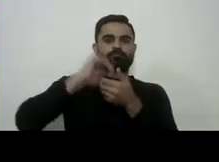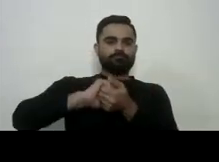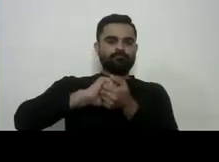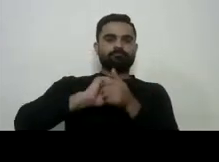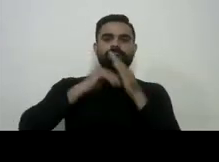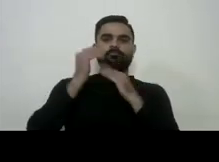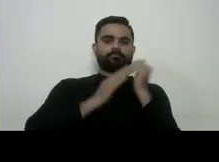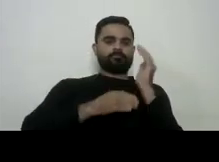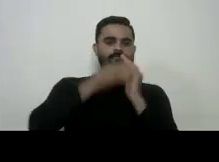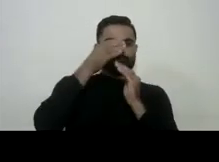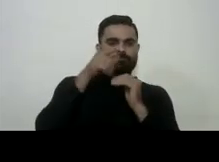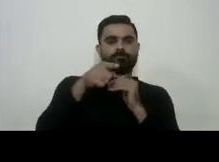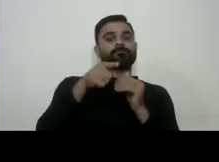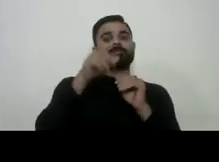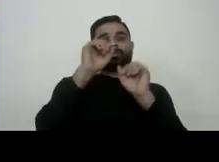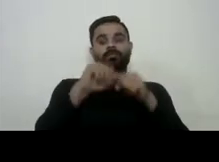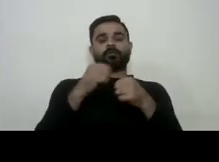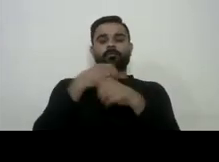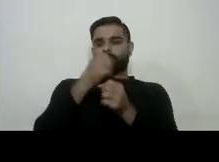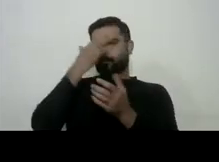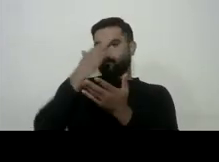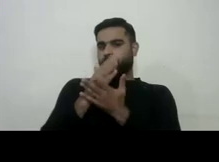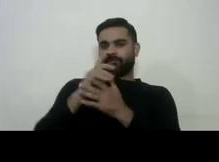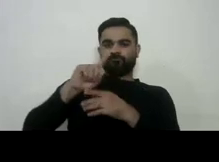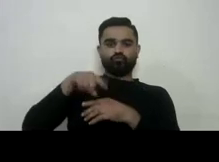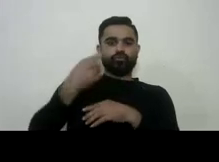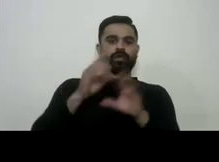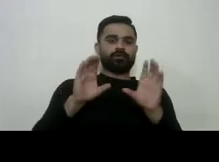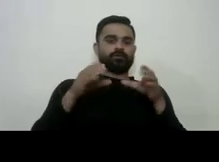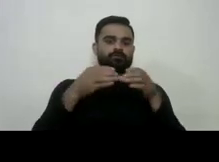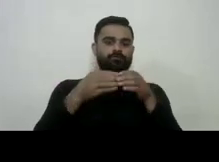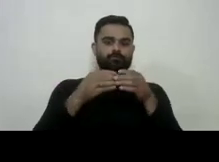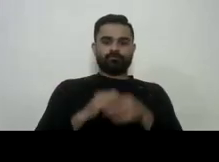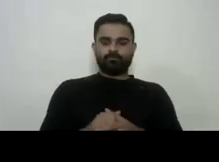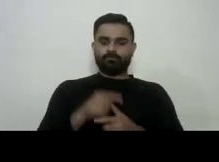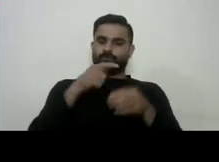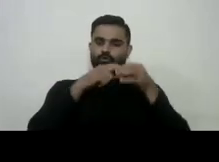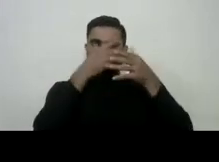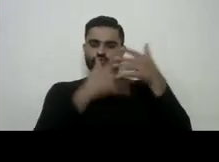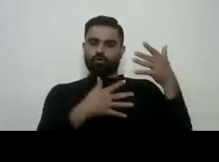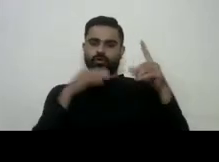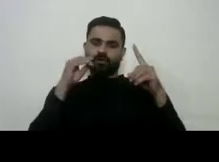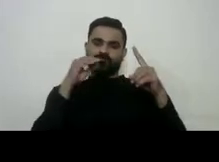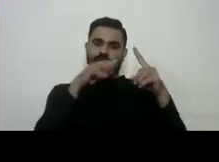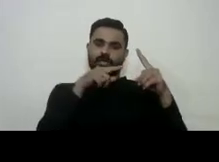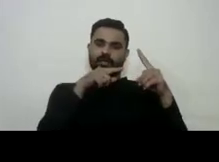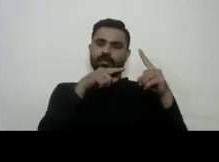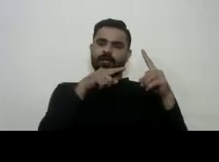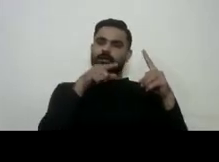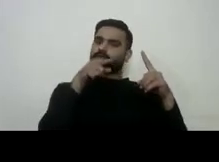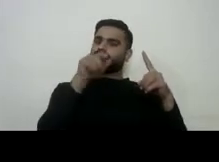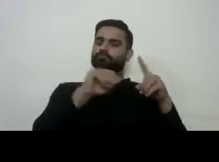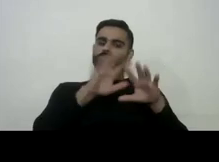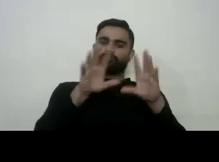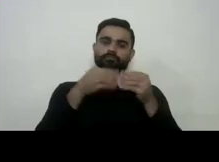reading. And that brings us to the next section, that is question and reflection. So it's over